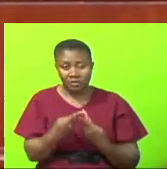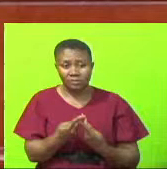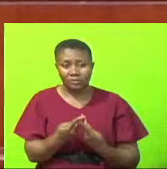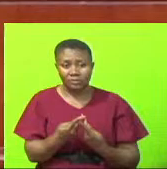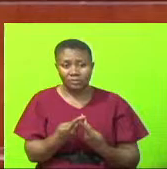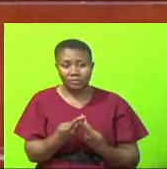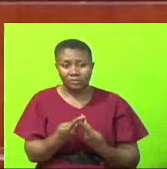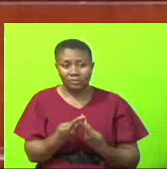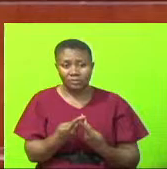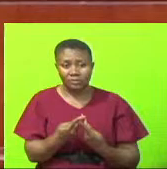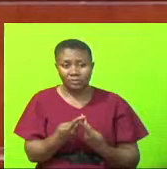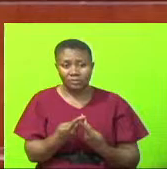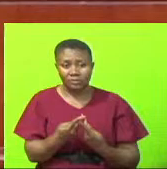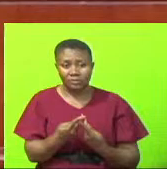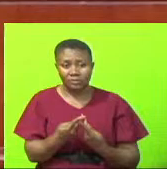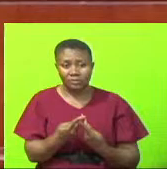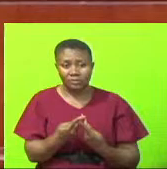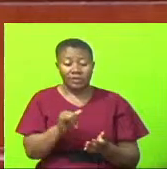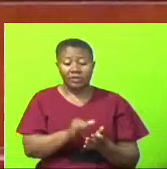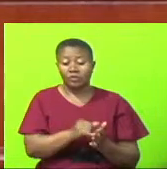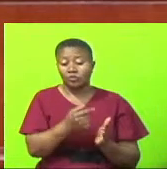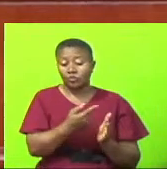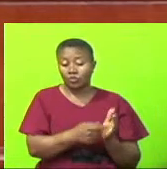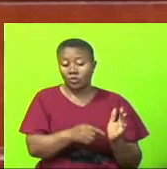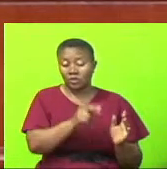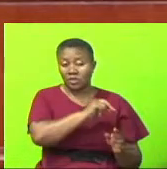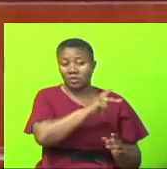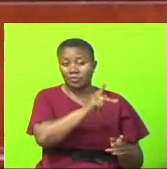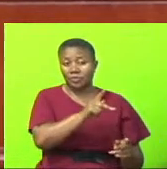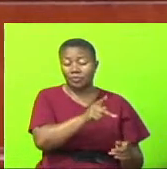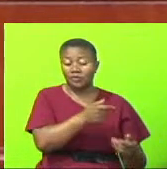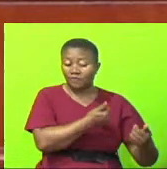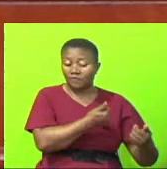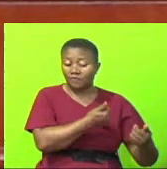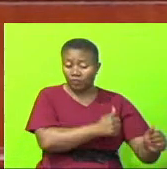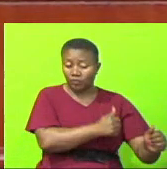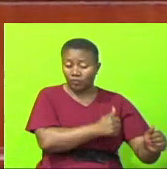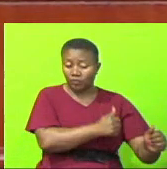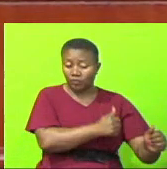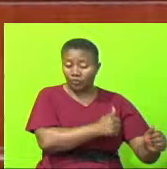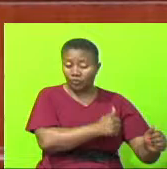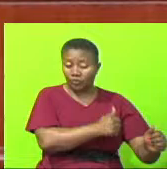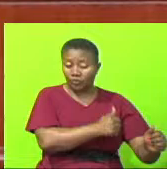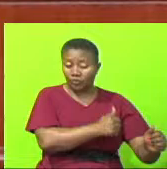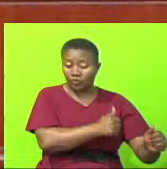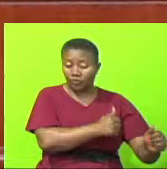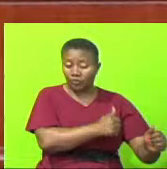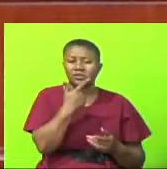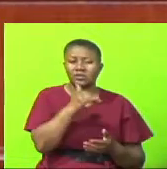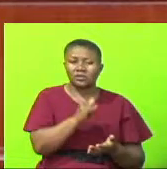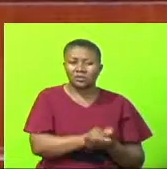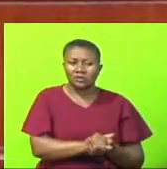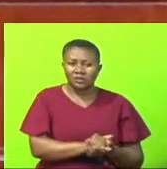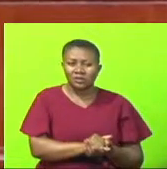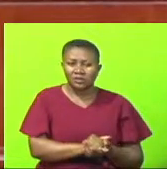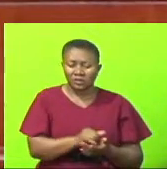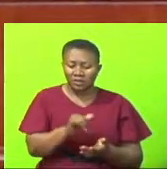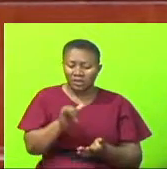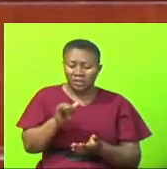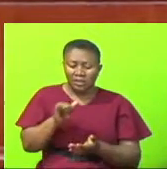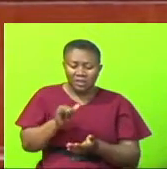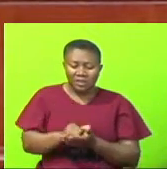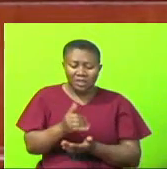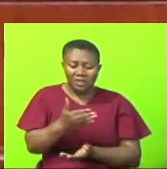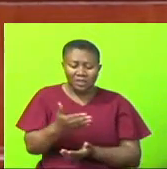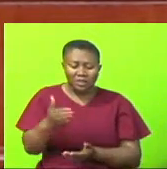not adhered to by the MPP. So he was trying to say that those provisions were contradictory.